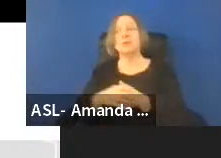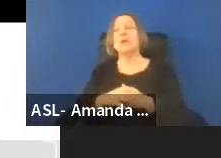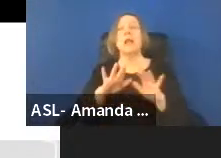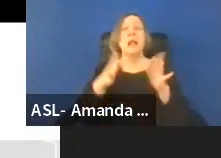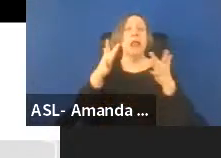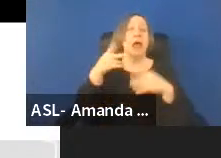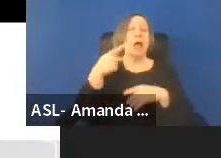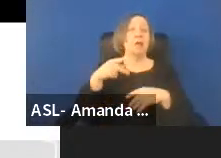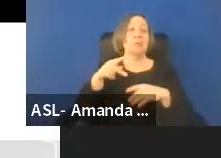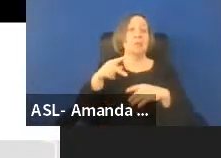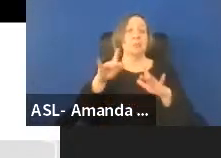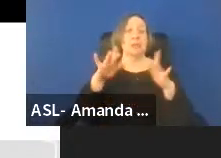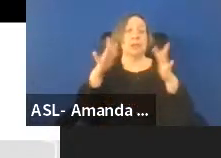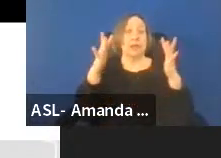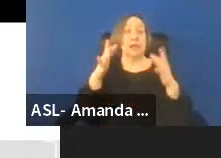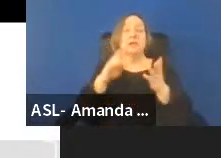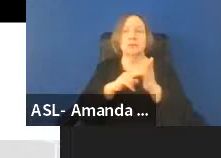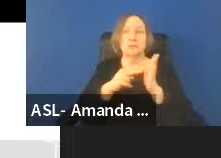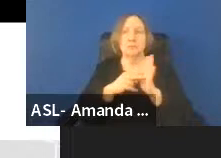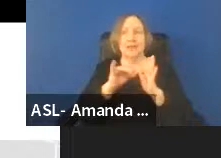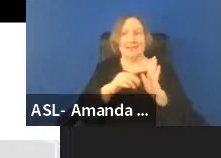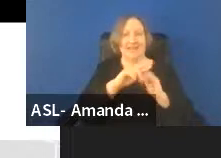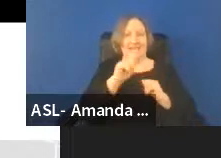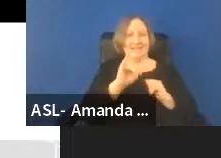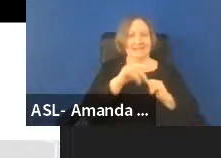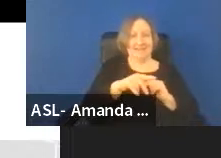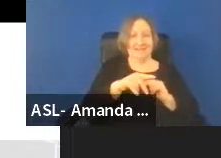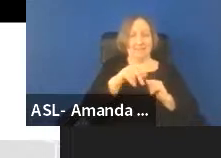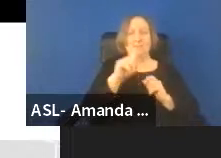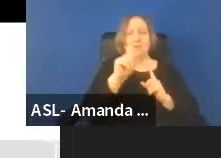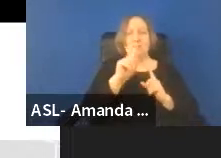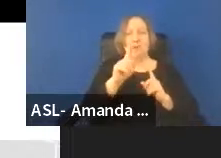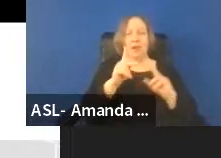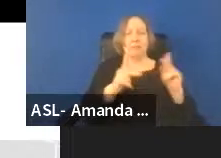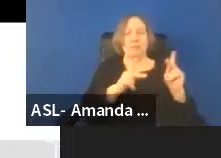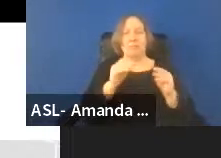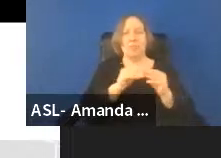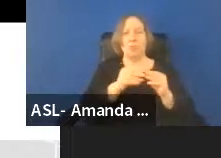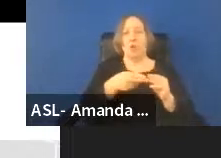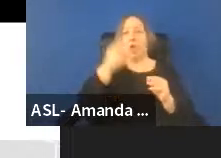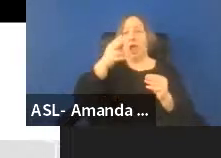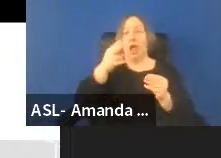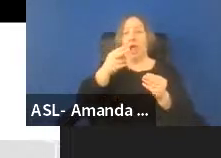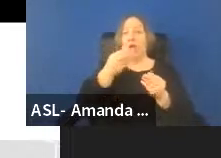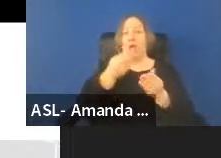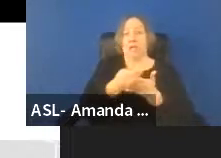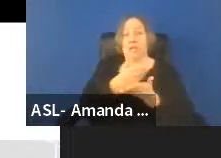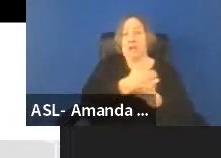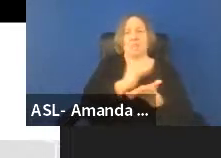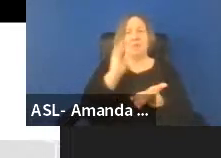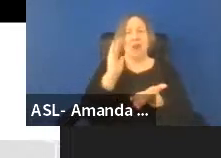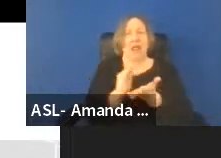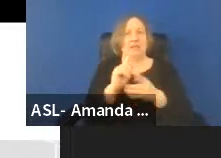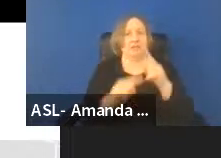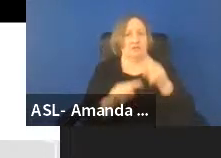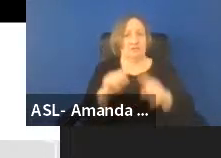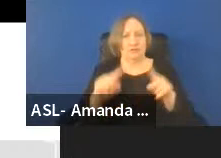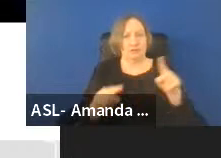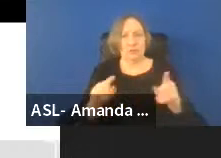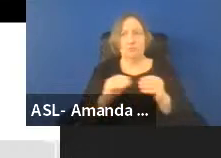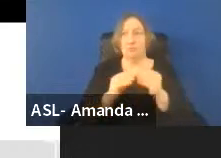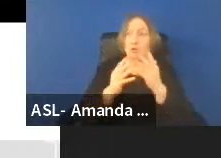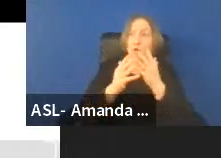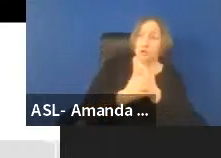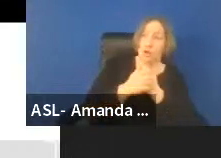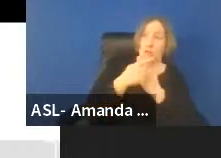areas represent zip codes where Portlanders have higher incomes and are less diverse. The darker